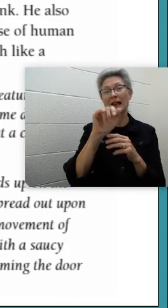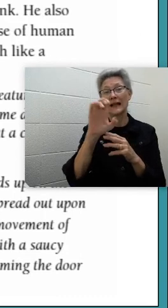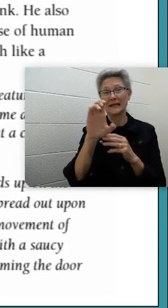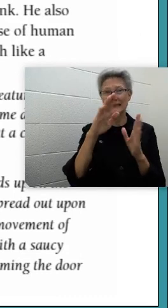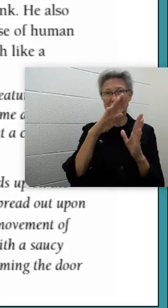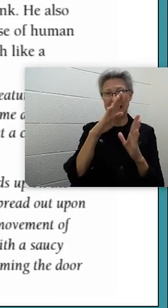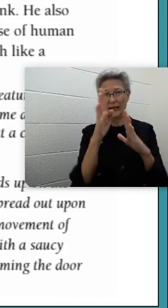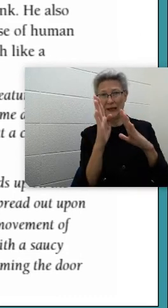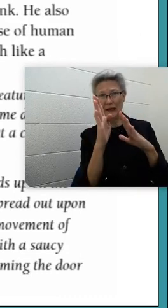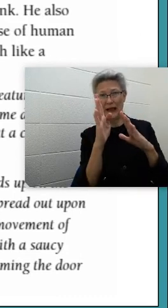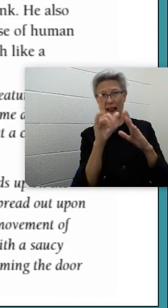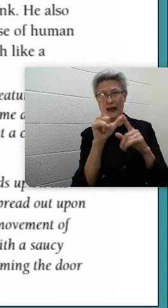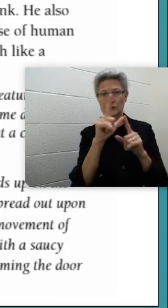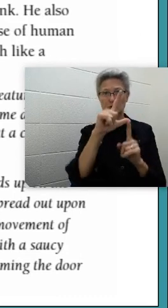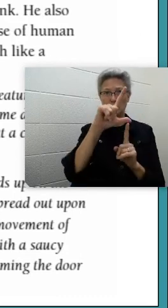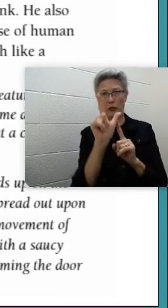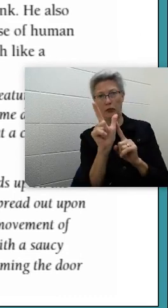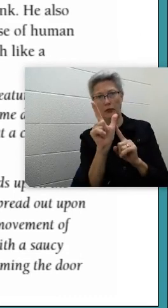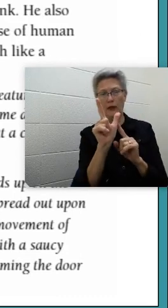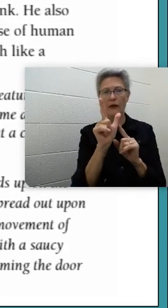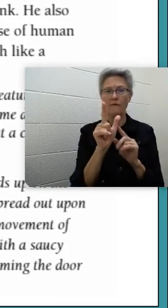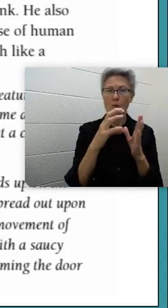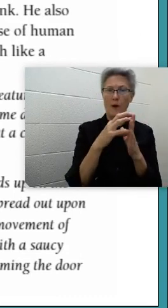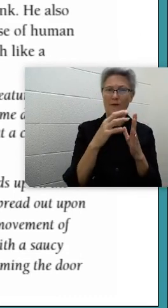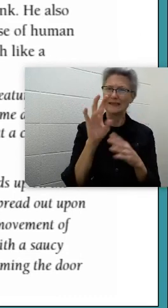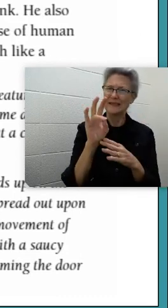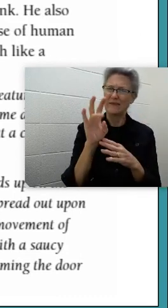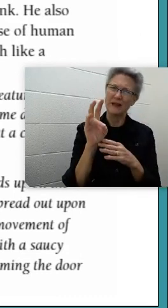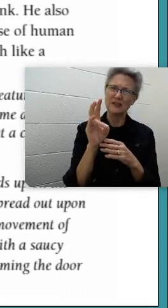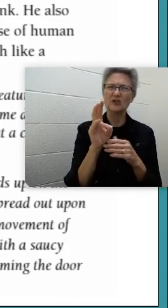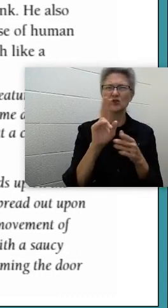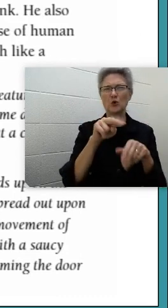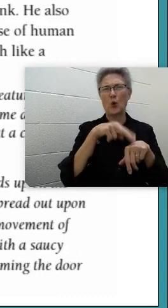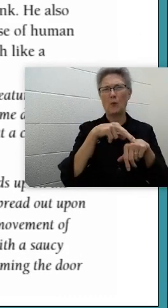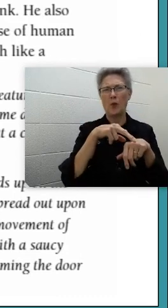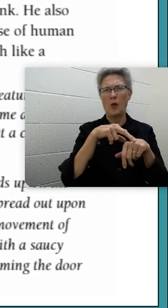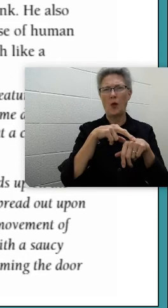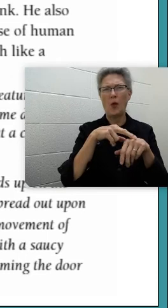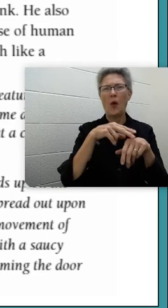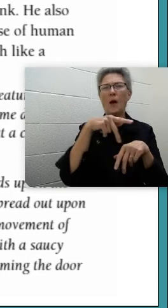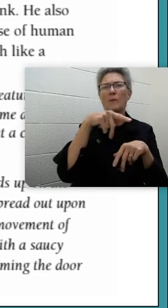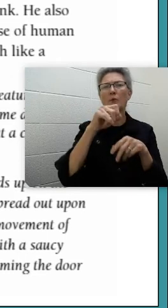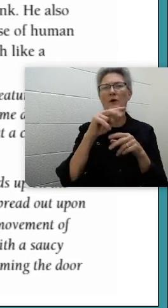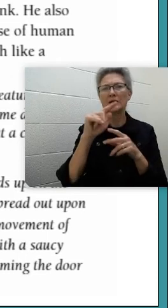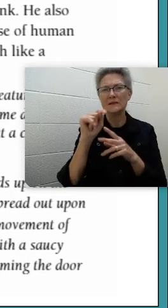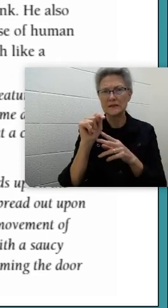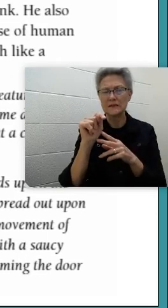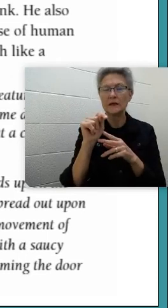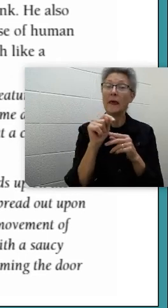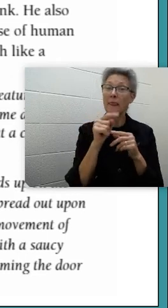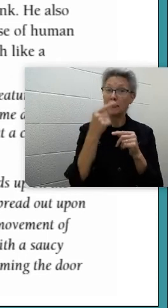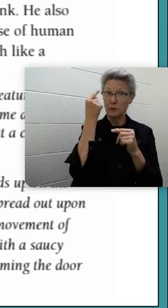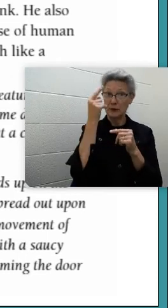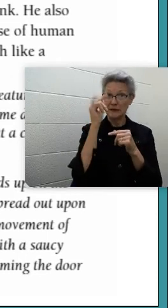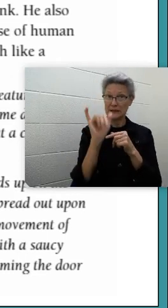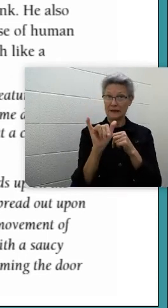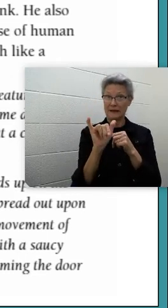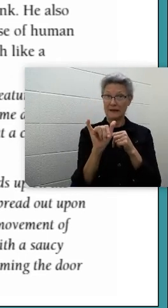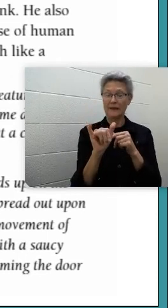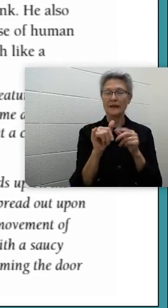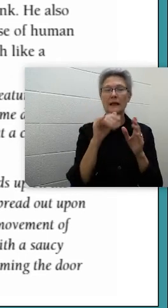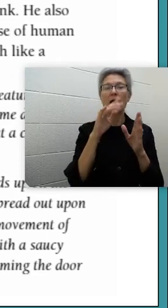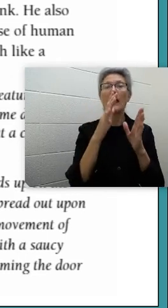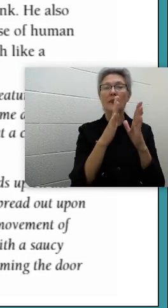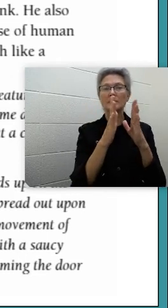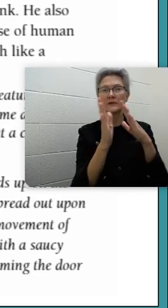look, versus in paragraph 7, that's just normal, regular font. The reason for that is the